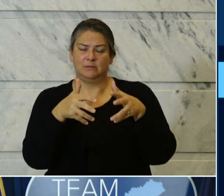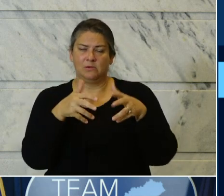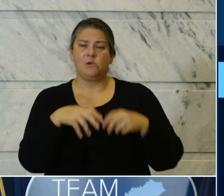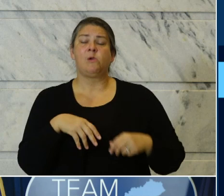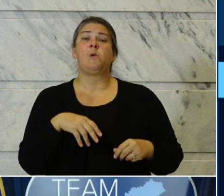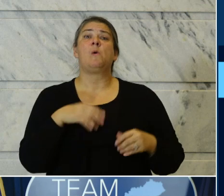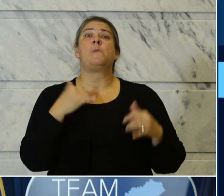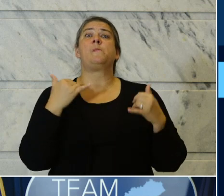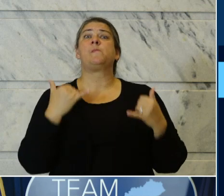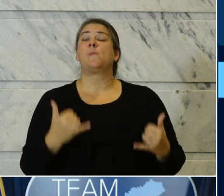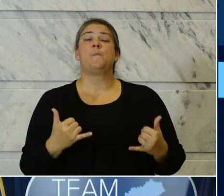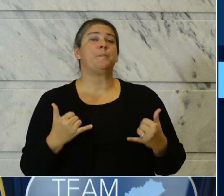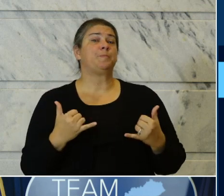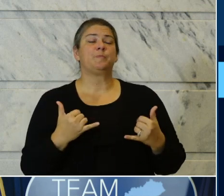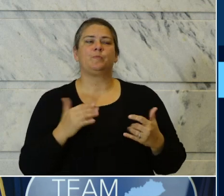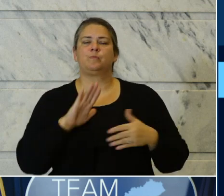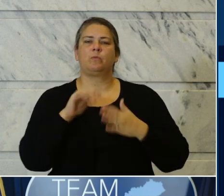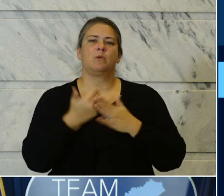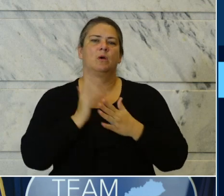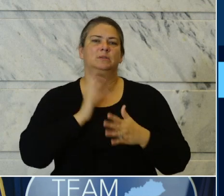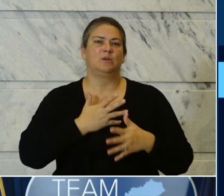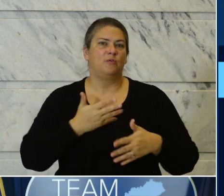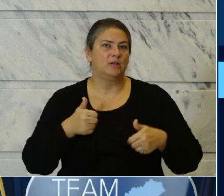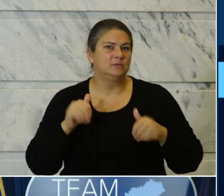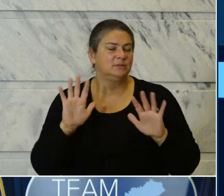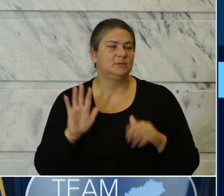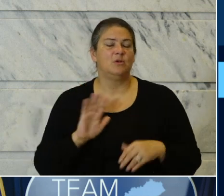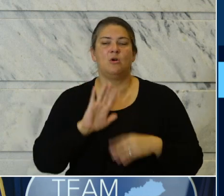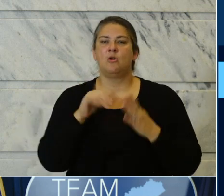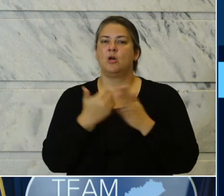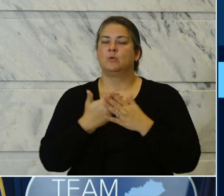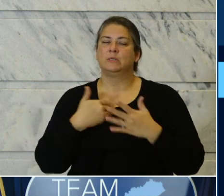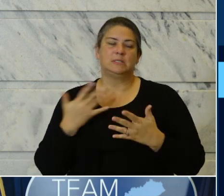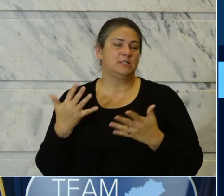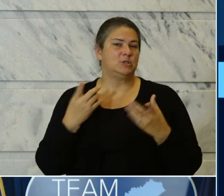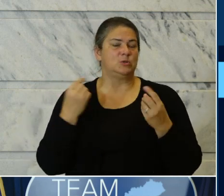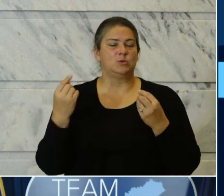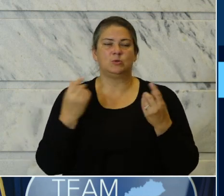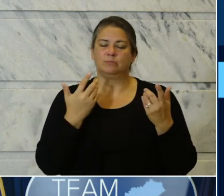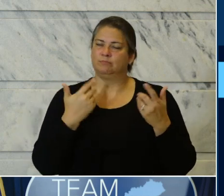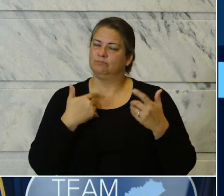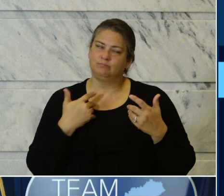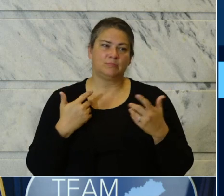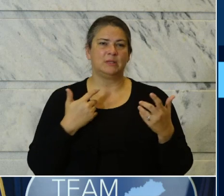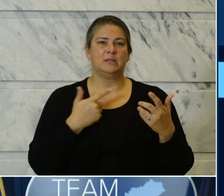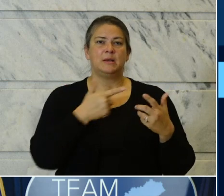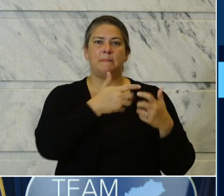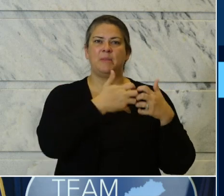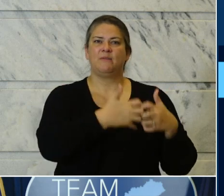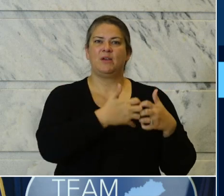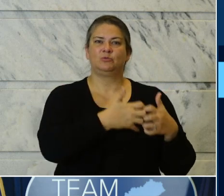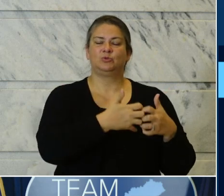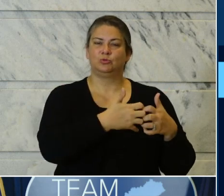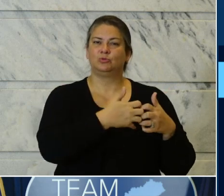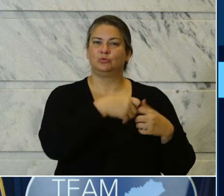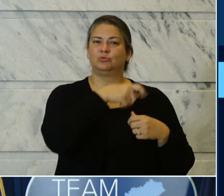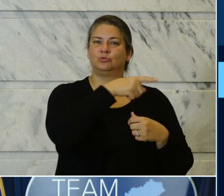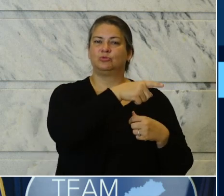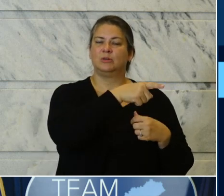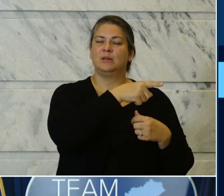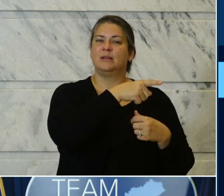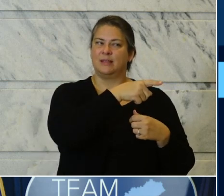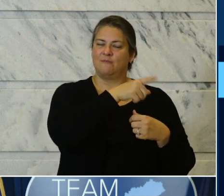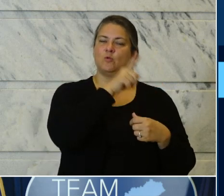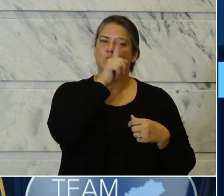all of us sacrificing and all of us stepping up when we need it the most. Our manufacturers surely